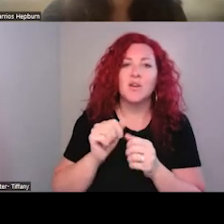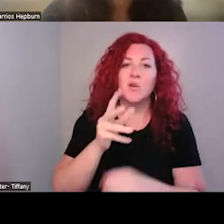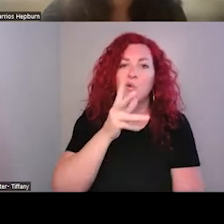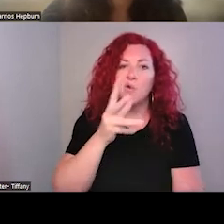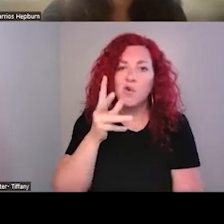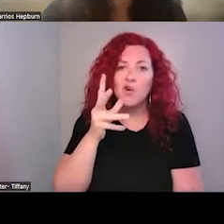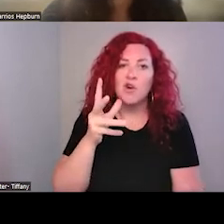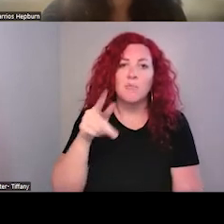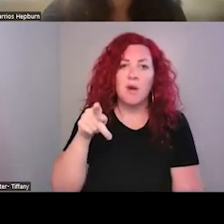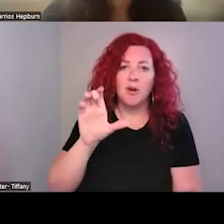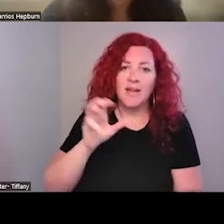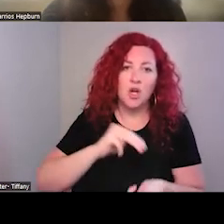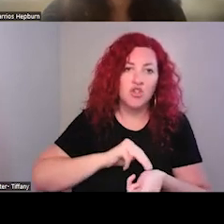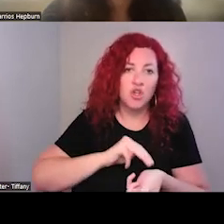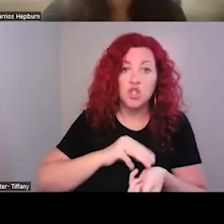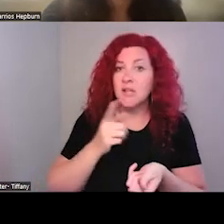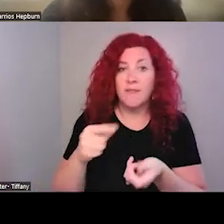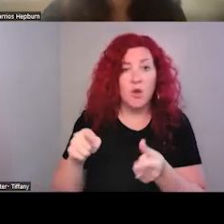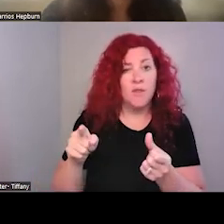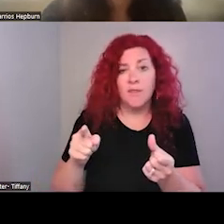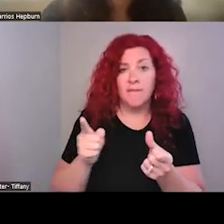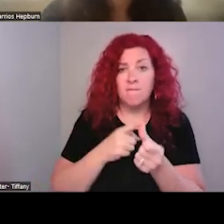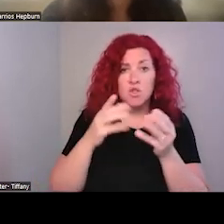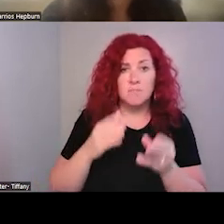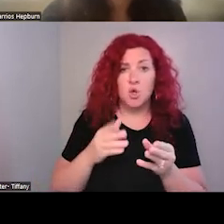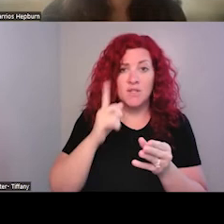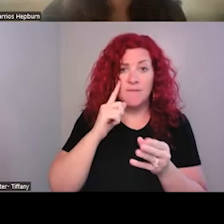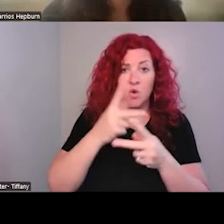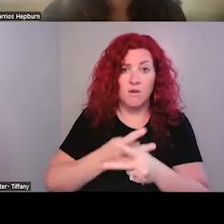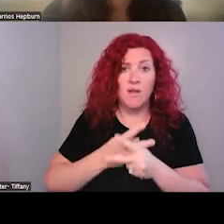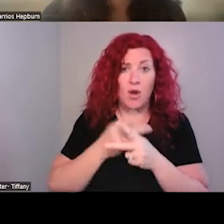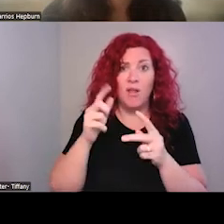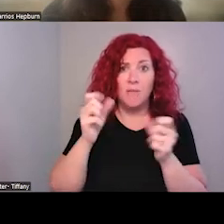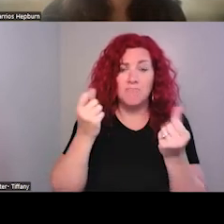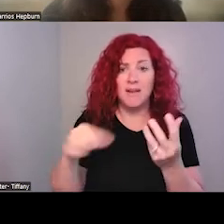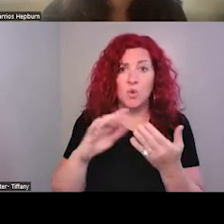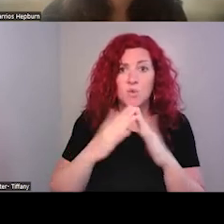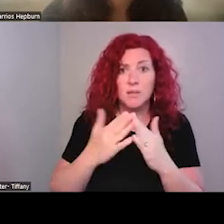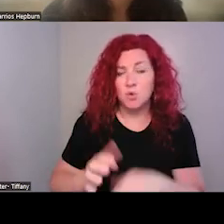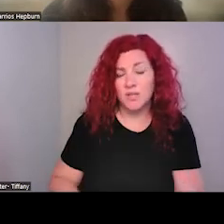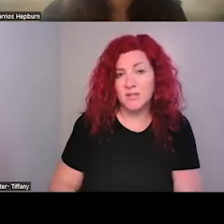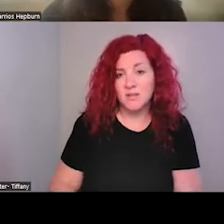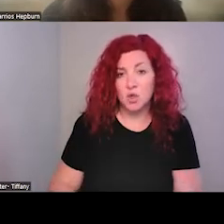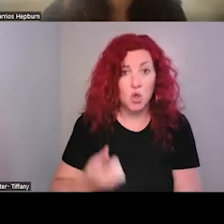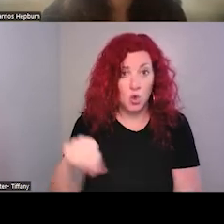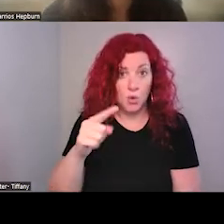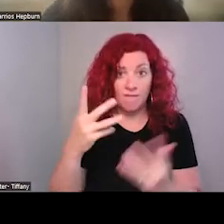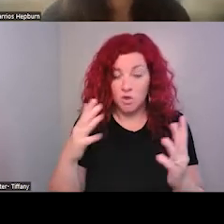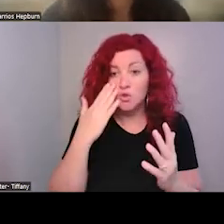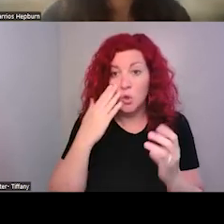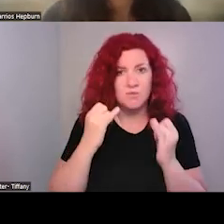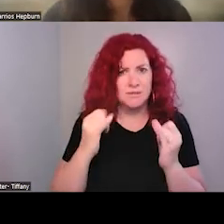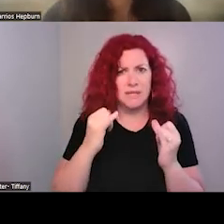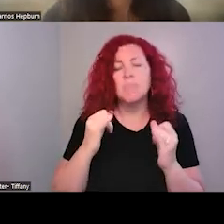the first line we have of care in many of these communities. You all know as well as I that 85% of the counties in the